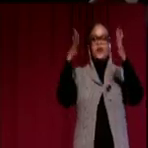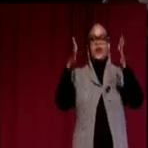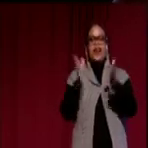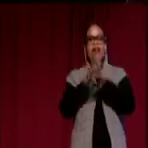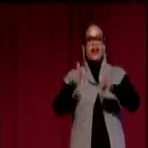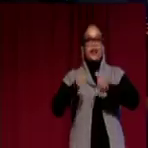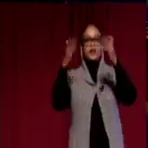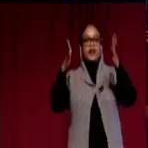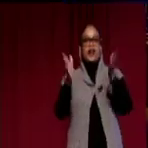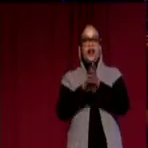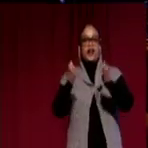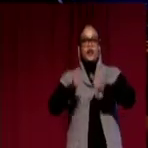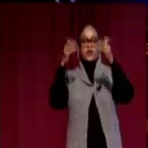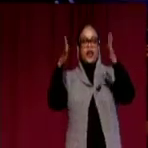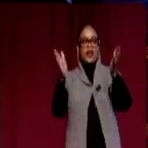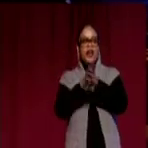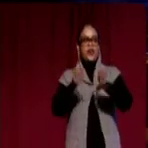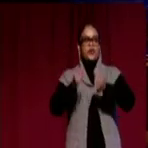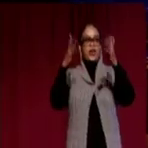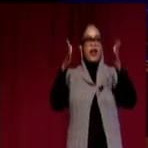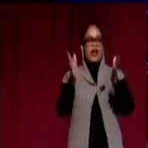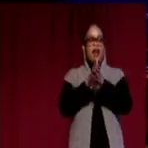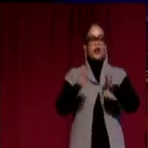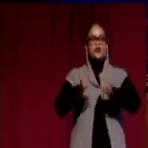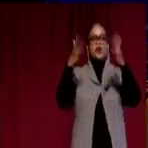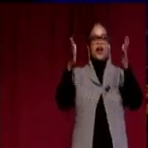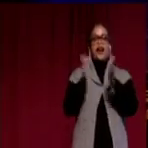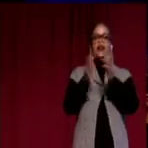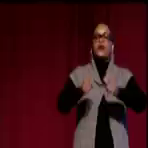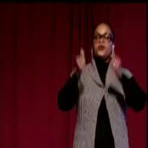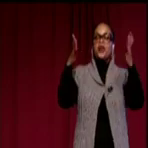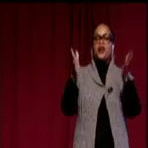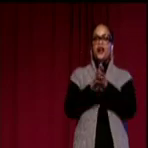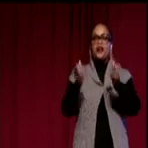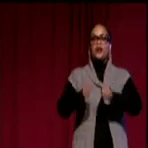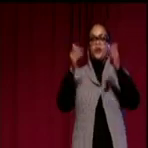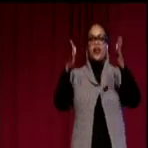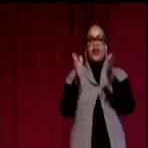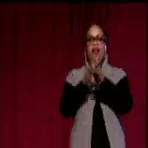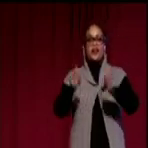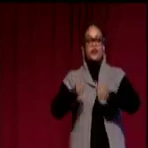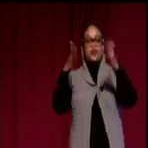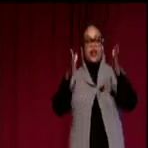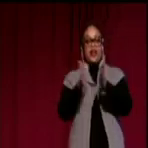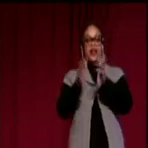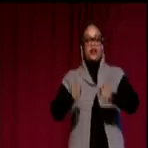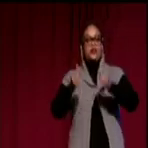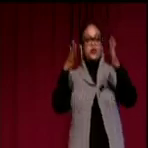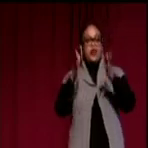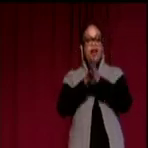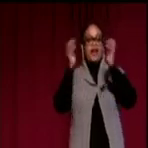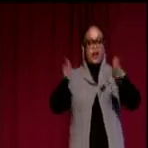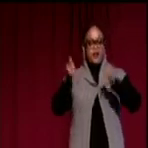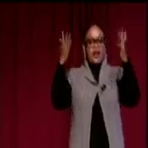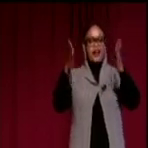hallelujah, hallelujah, hallelujah, hallelujah, hallelujah, hallelujah, hallelujah, hallelujah, hallelujah.